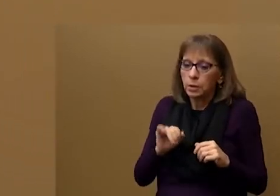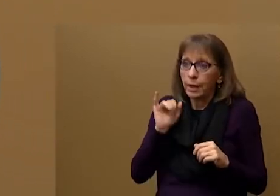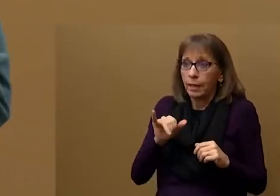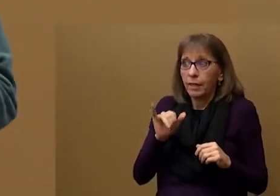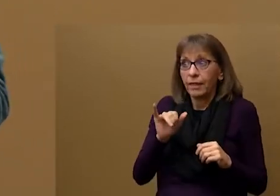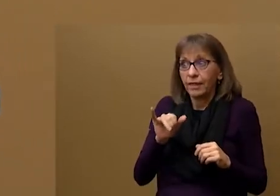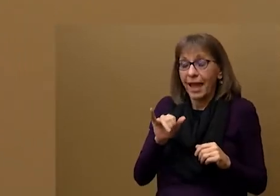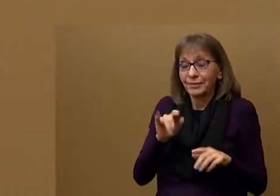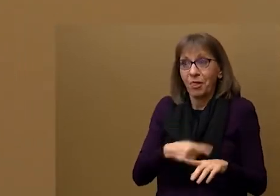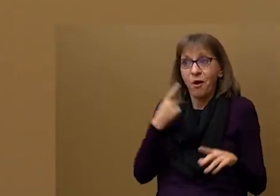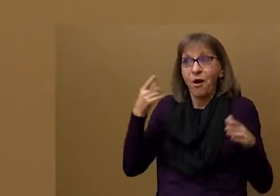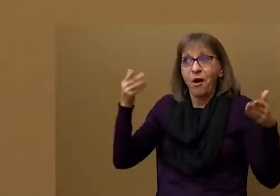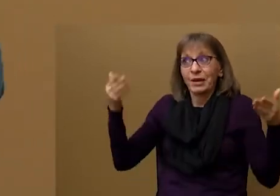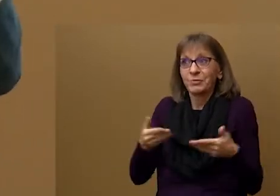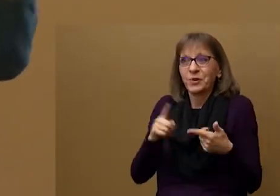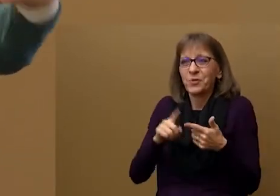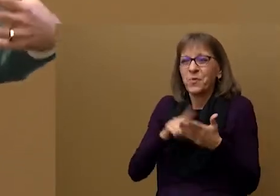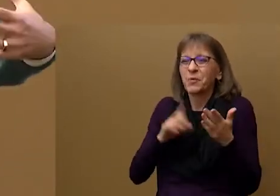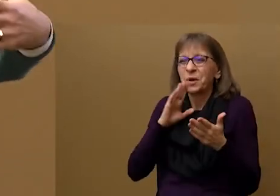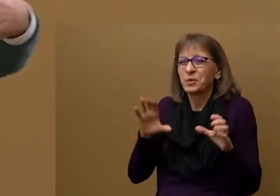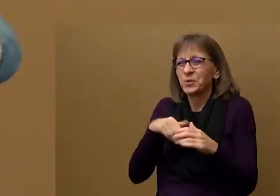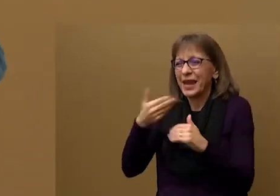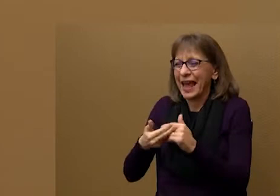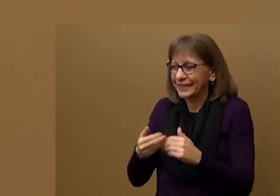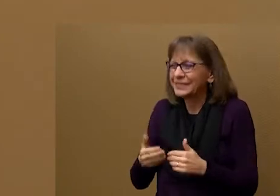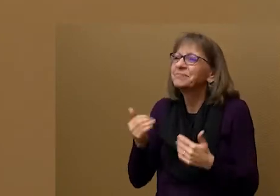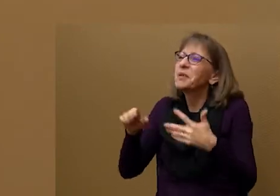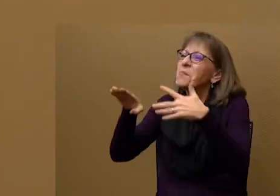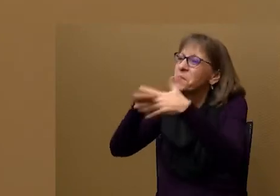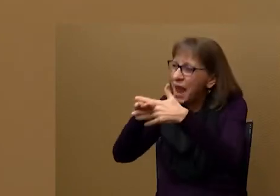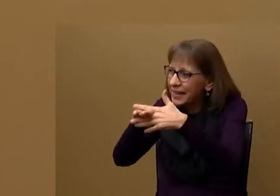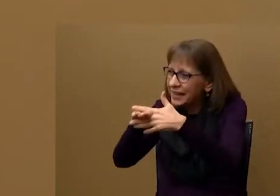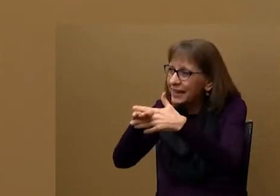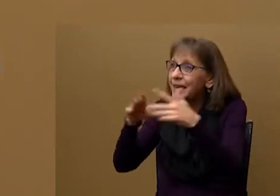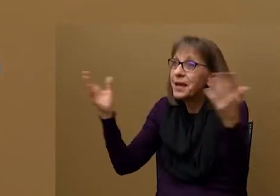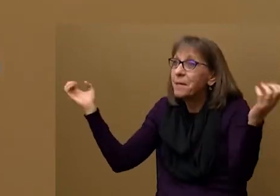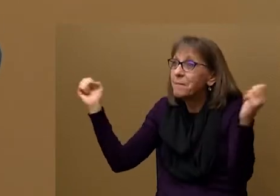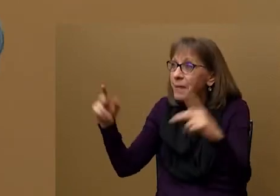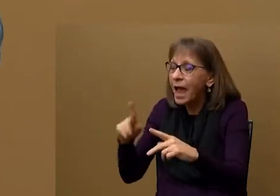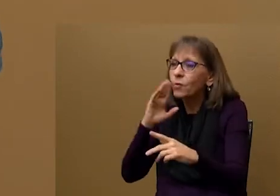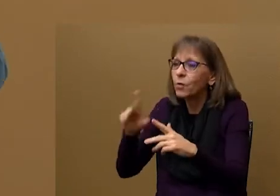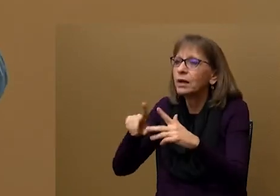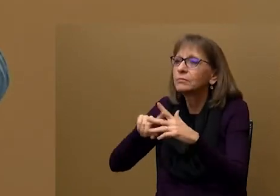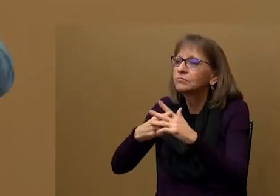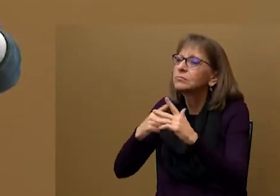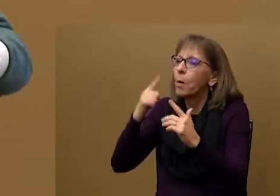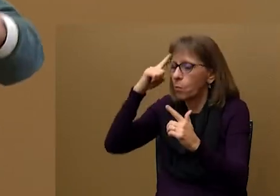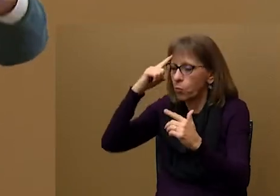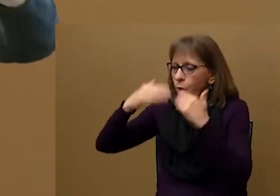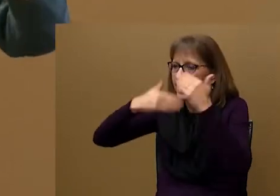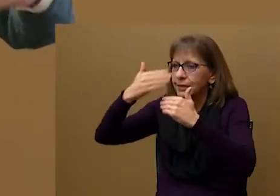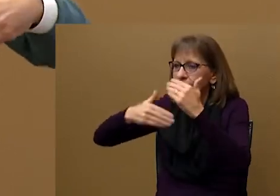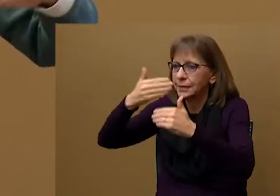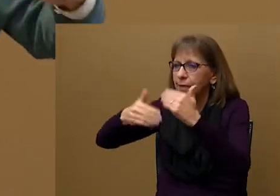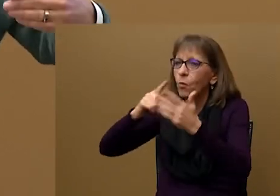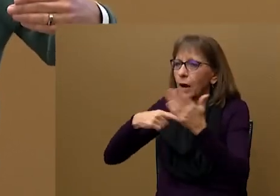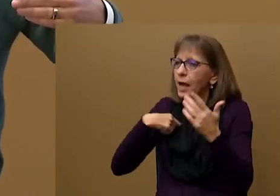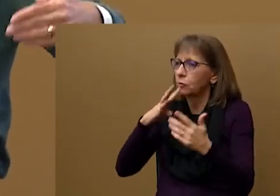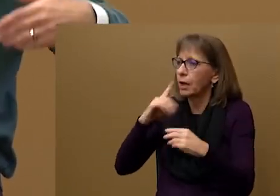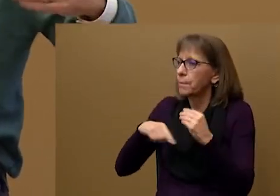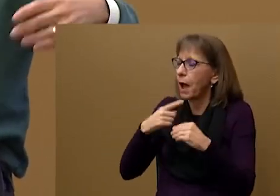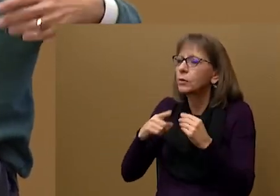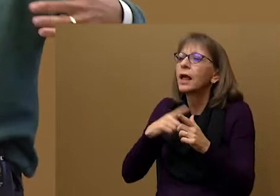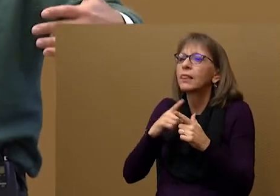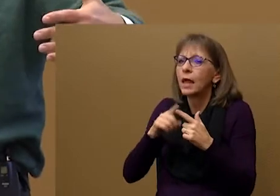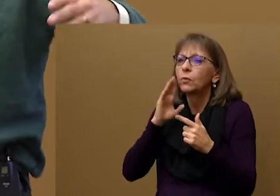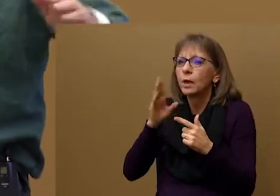So that's a long introduction to what we're going to do next. So let's break, and when you come back, we'll start out by some processing